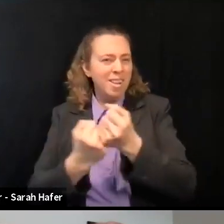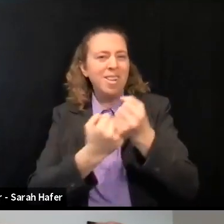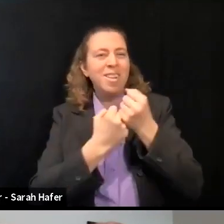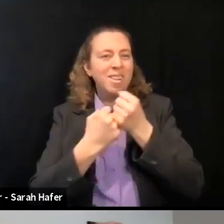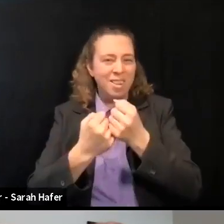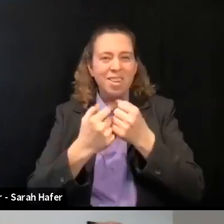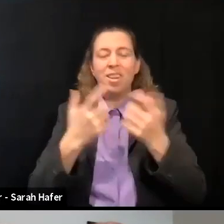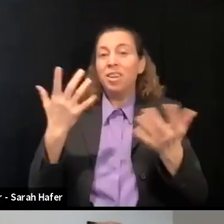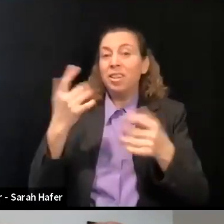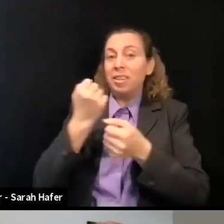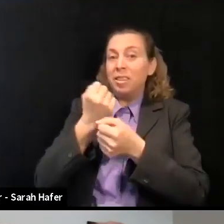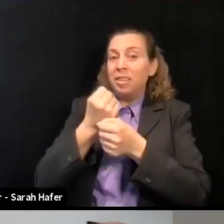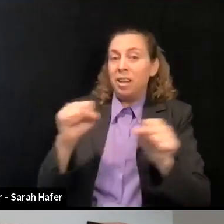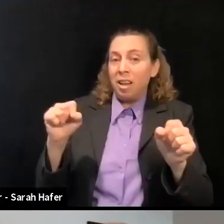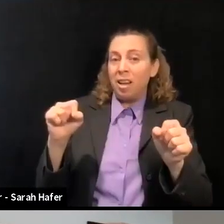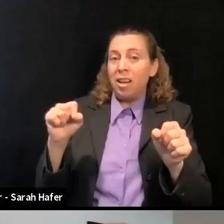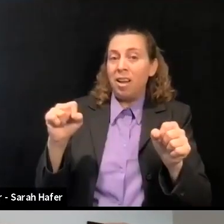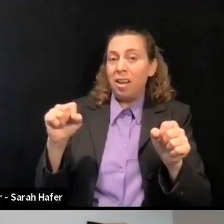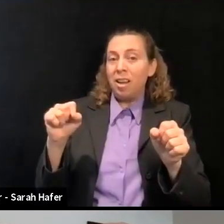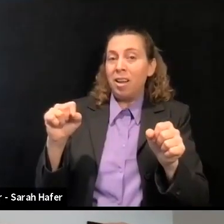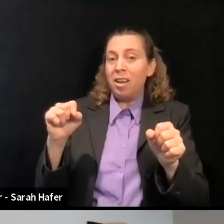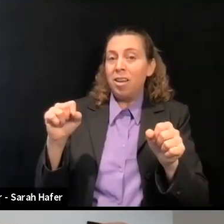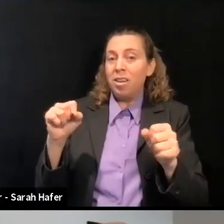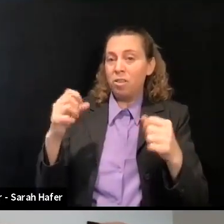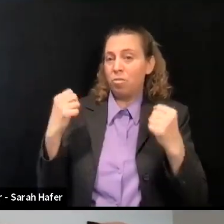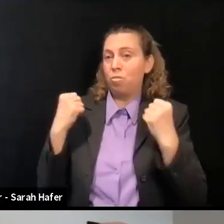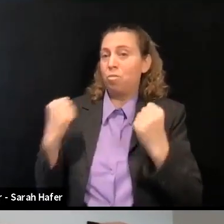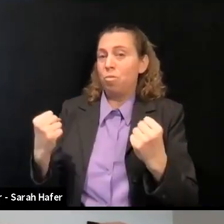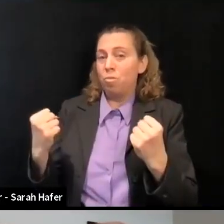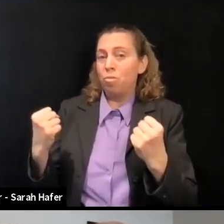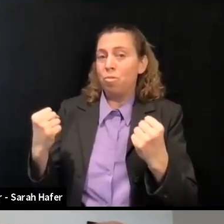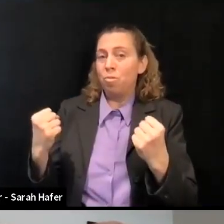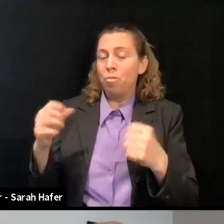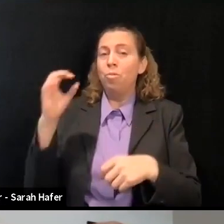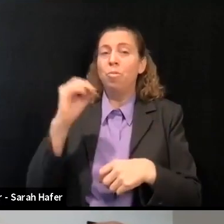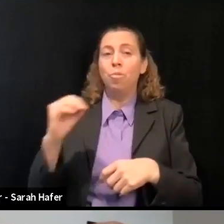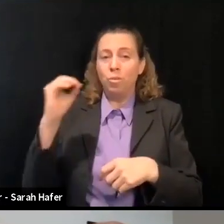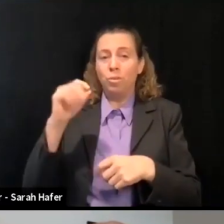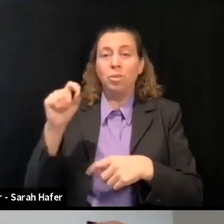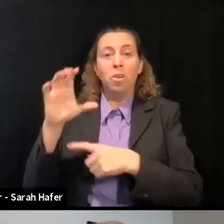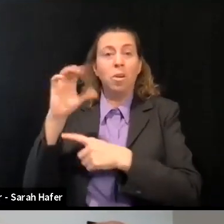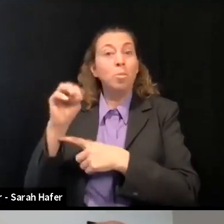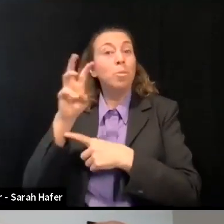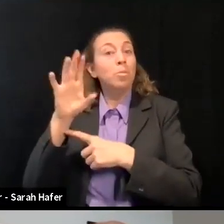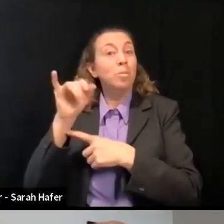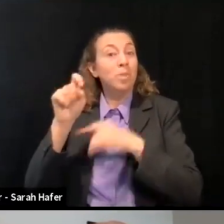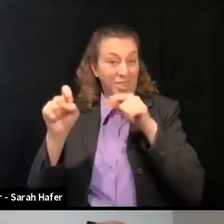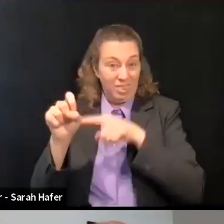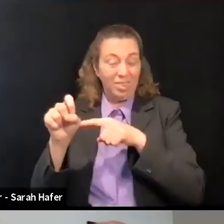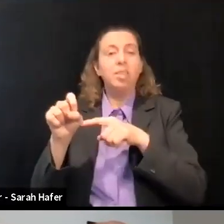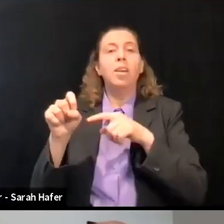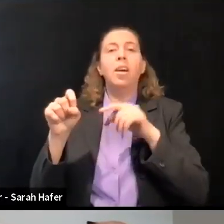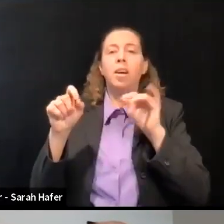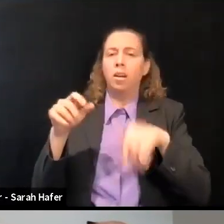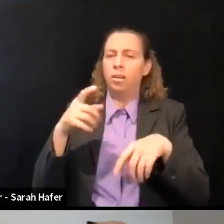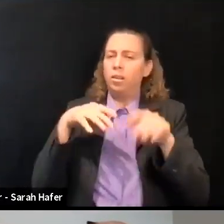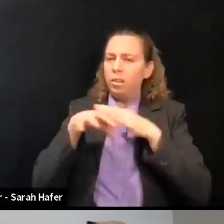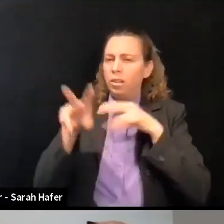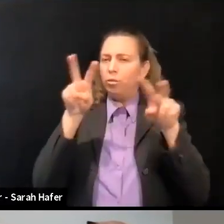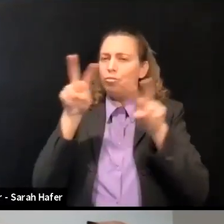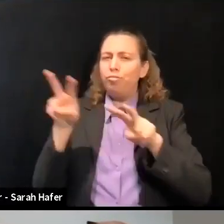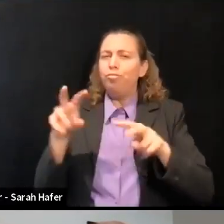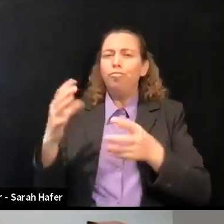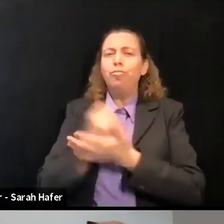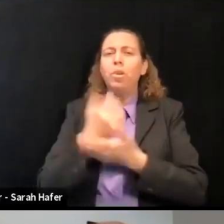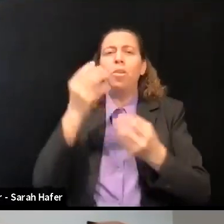safestrongoregon.com, our website, where there is a plethora of resources ranging from people to talk to